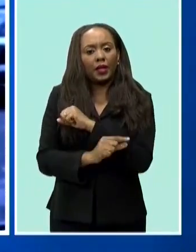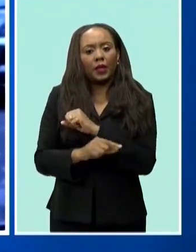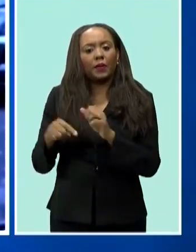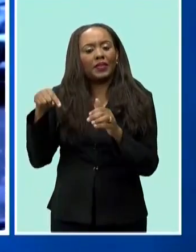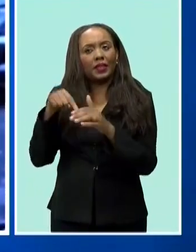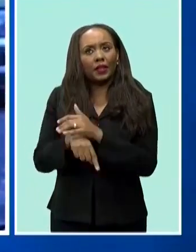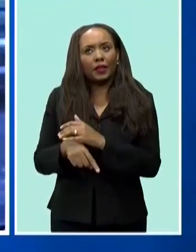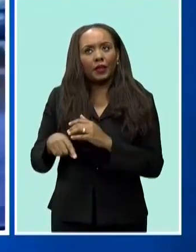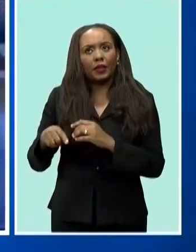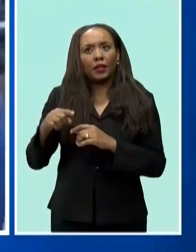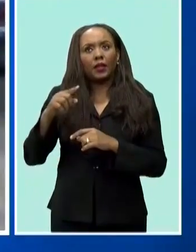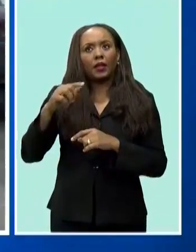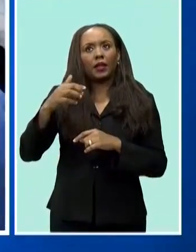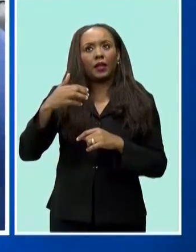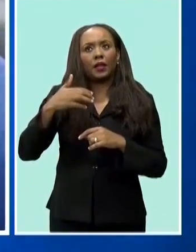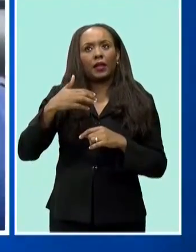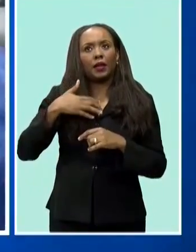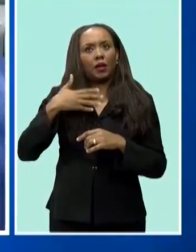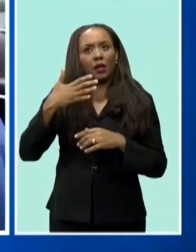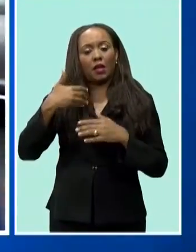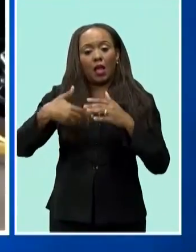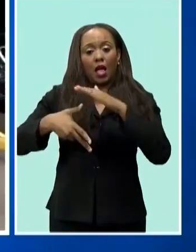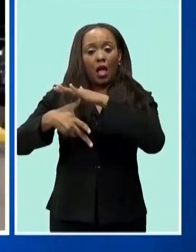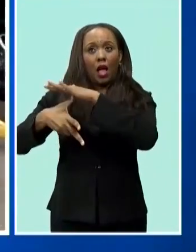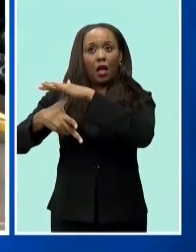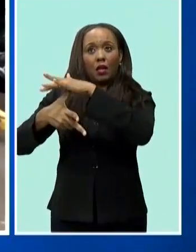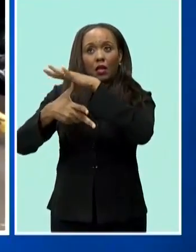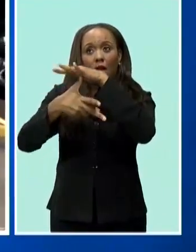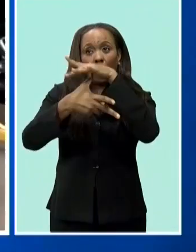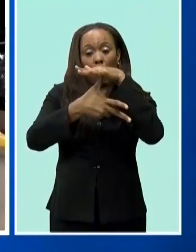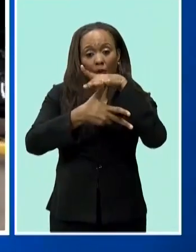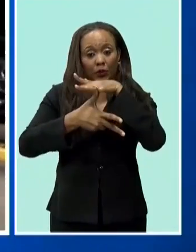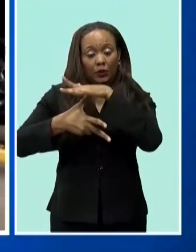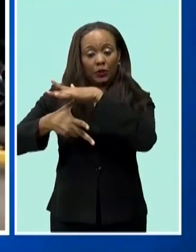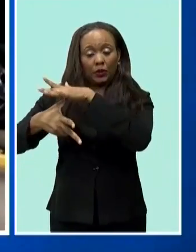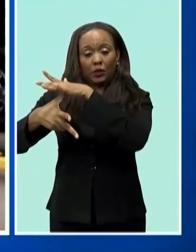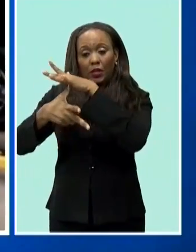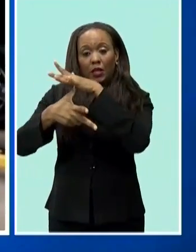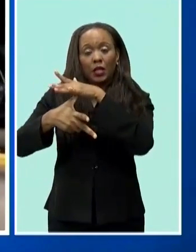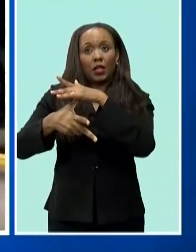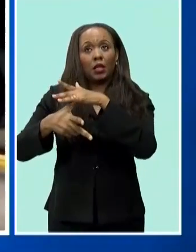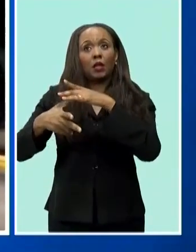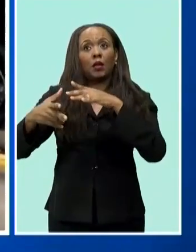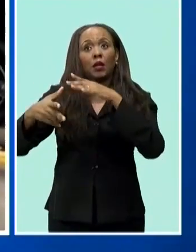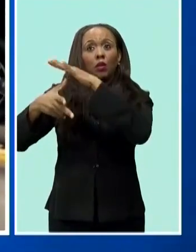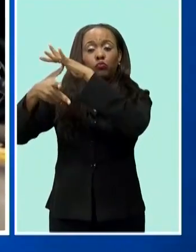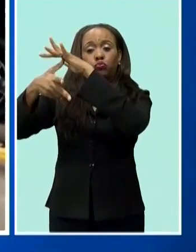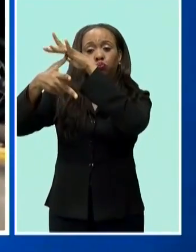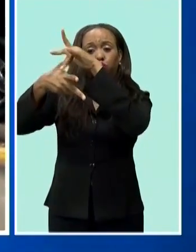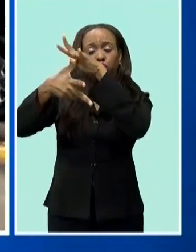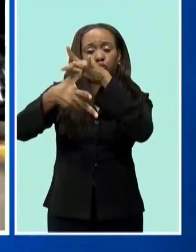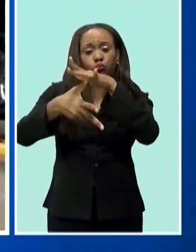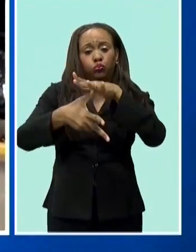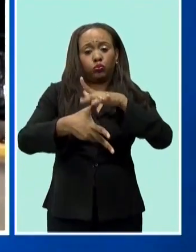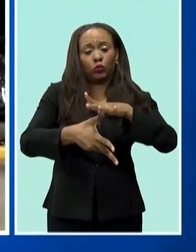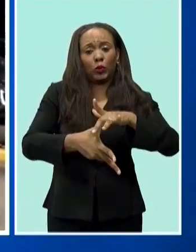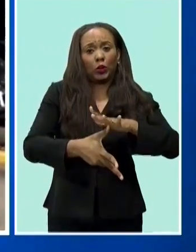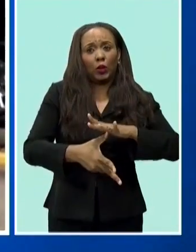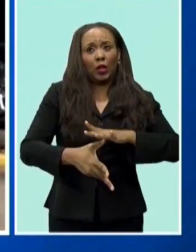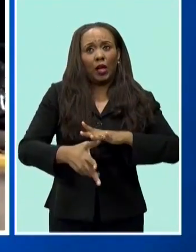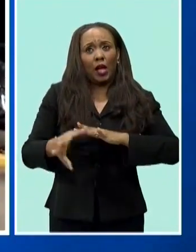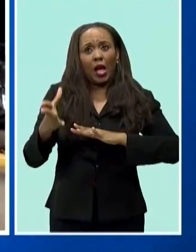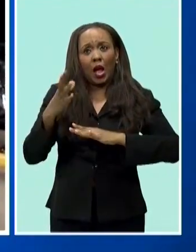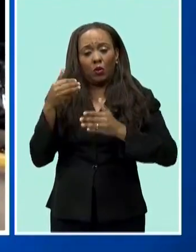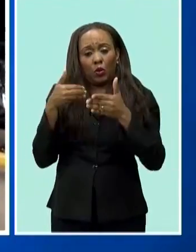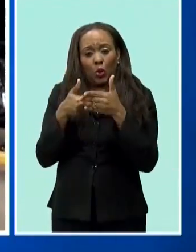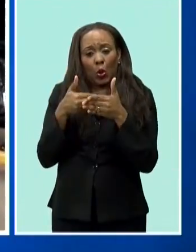the blades of the rotor struck him. As it was falling out of the sky, you could hear the blades turning, and it was really close, so